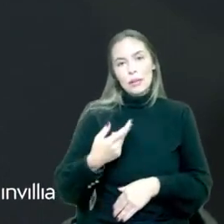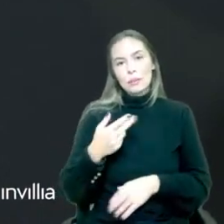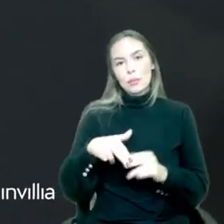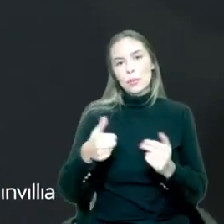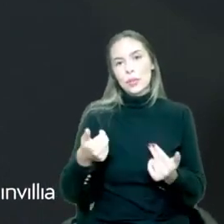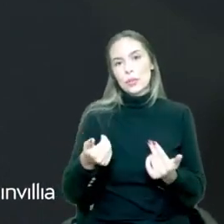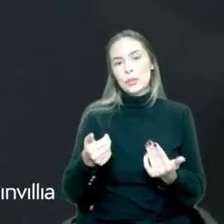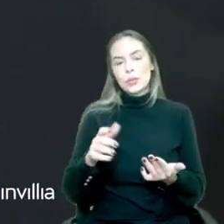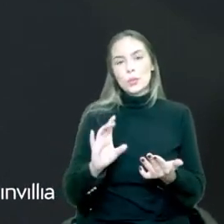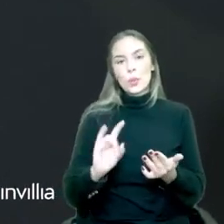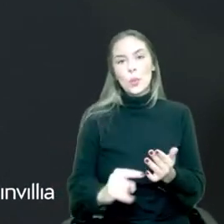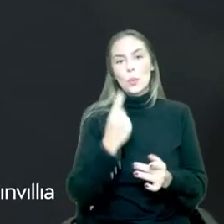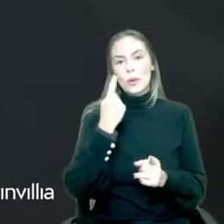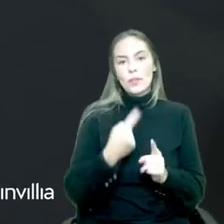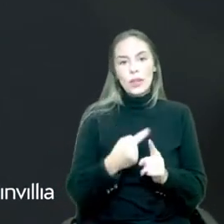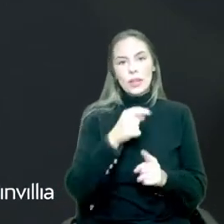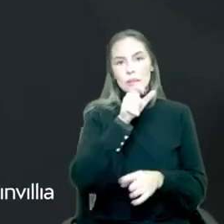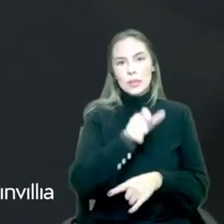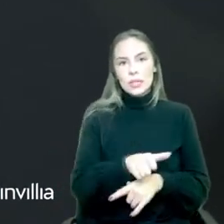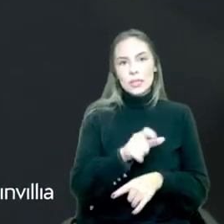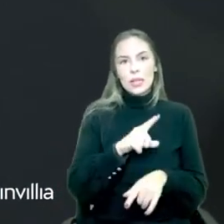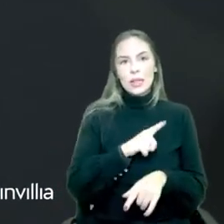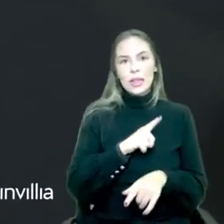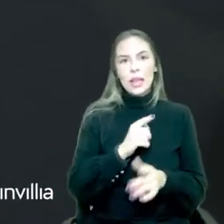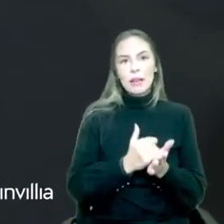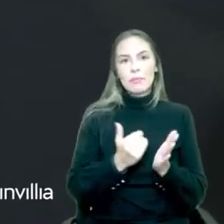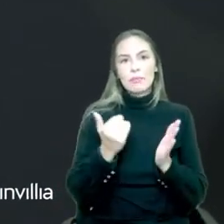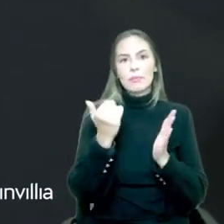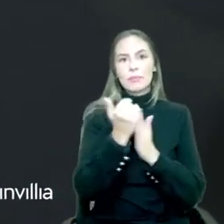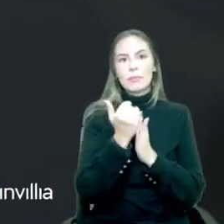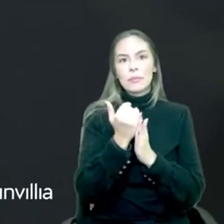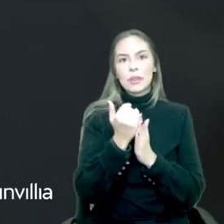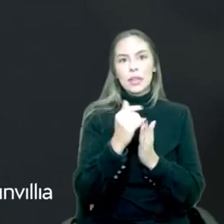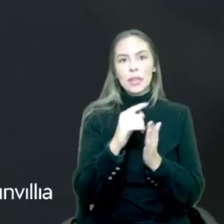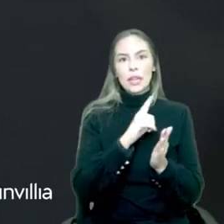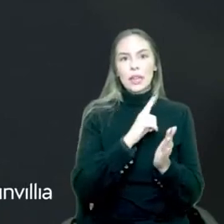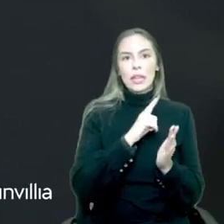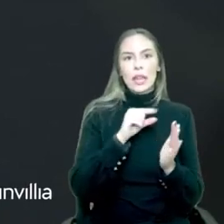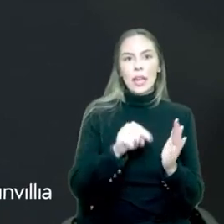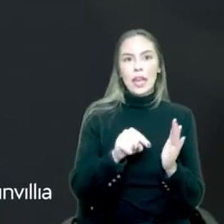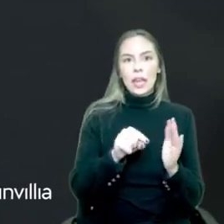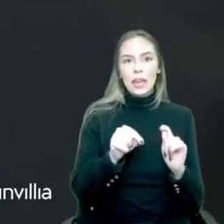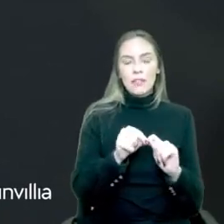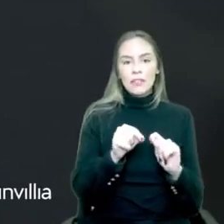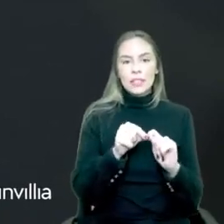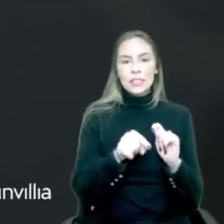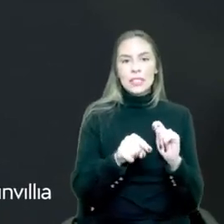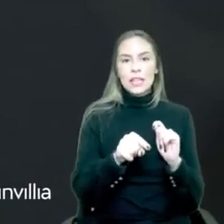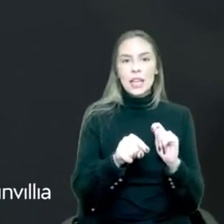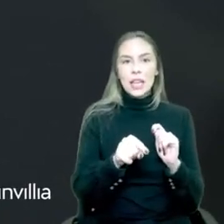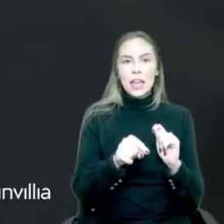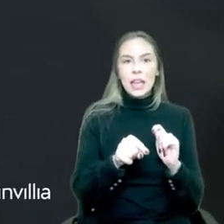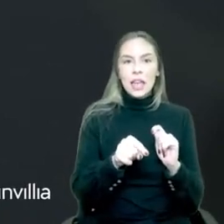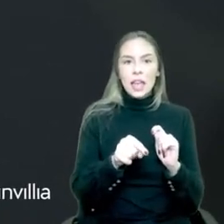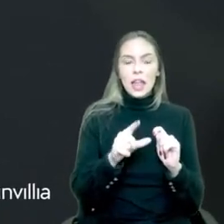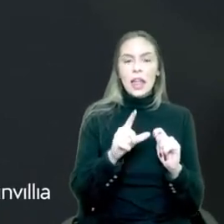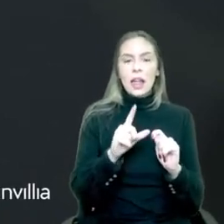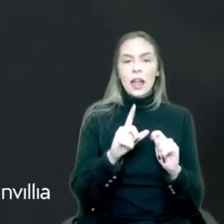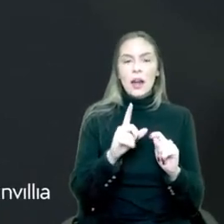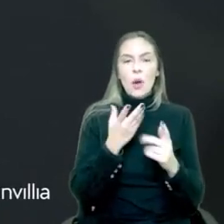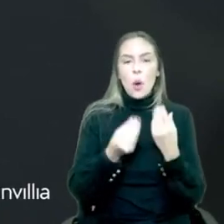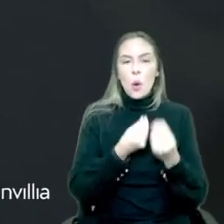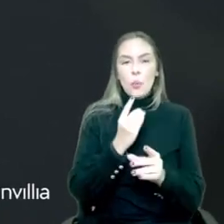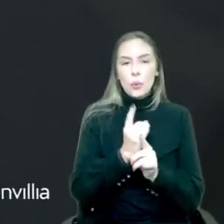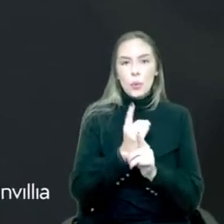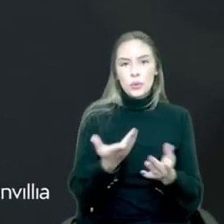that has a heart disease or had a cancer. So that's pretty much what we're trying to uncover. And then